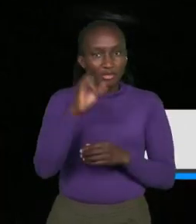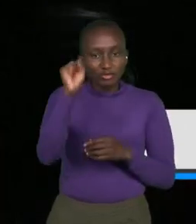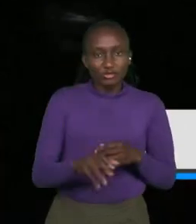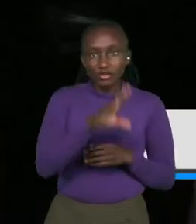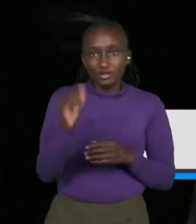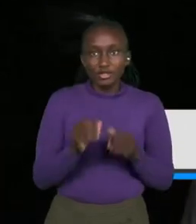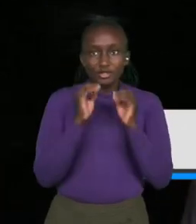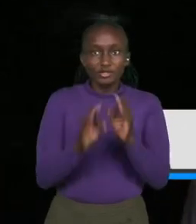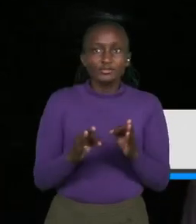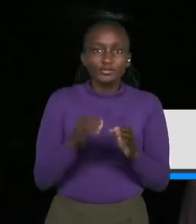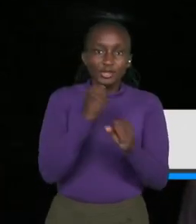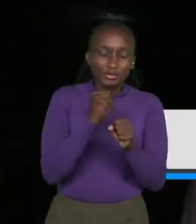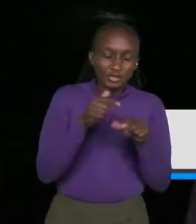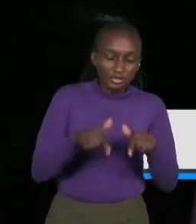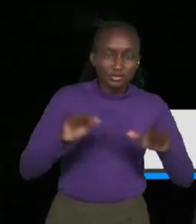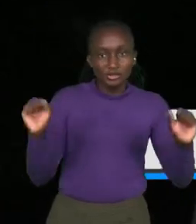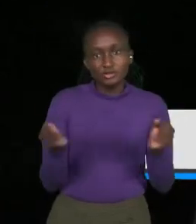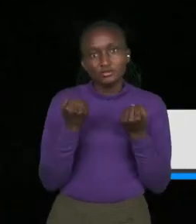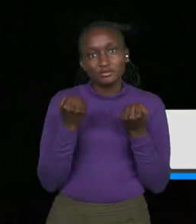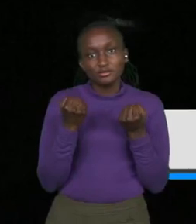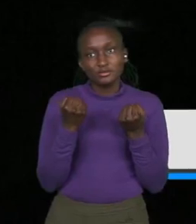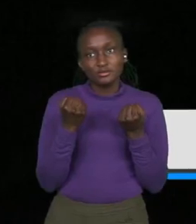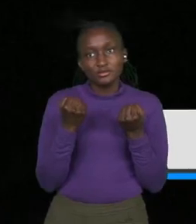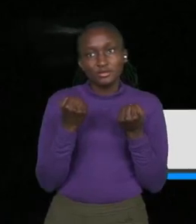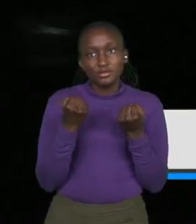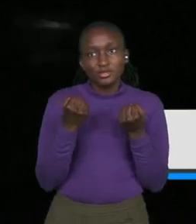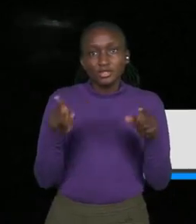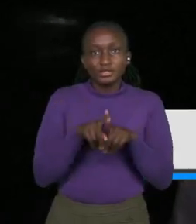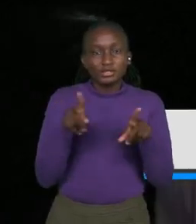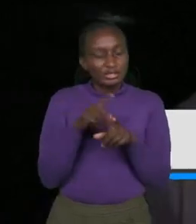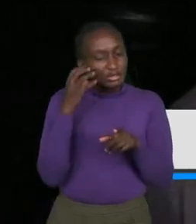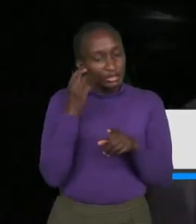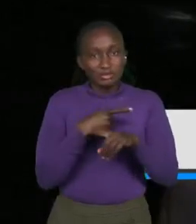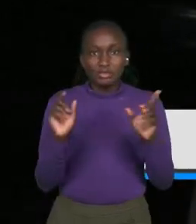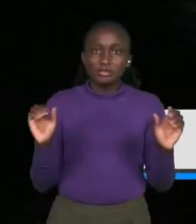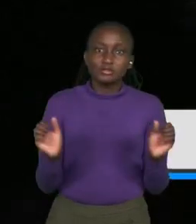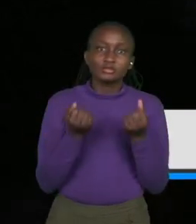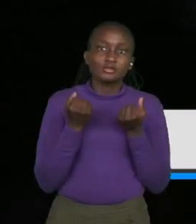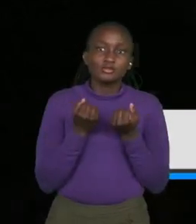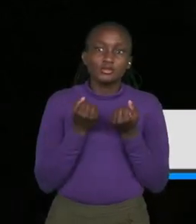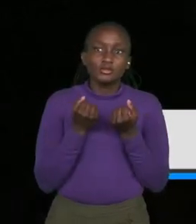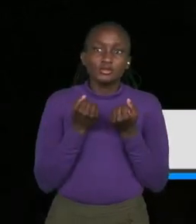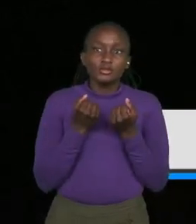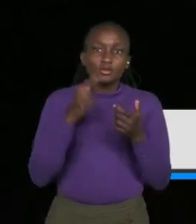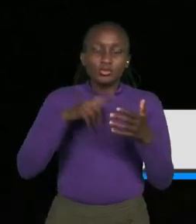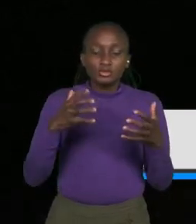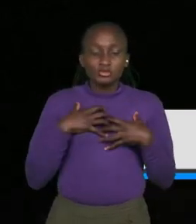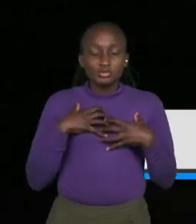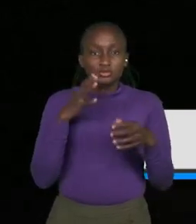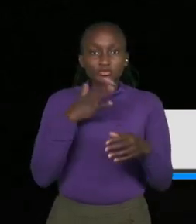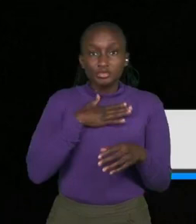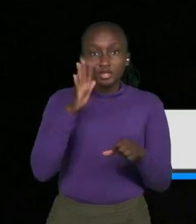you're walking the streets, you're not safe. You understand? So those people, they're still angry, but they're safe. So the most, what surprised me a lot,